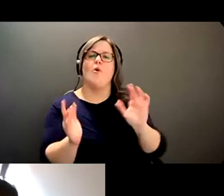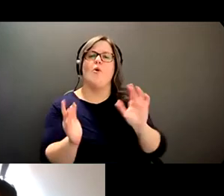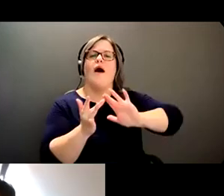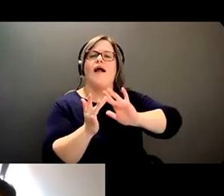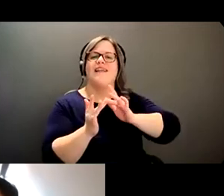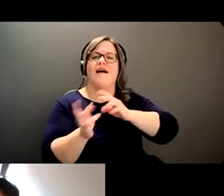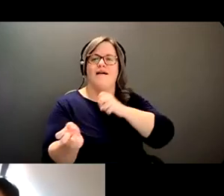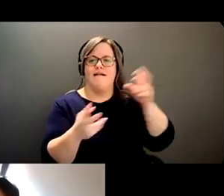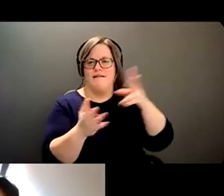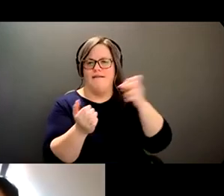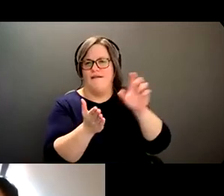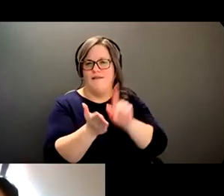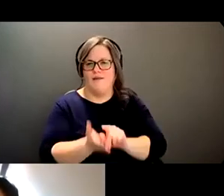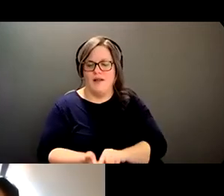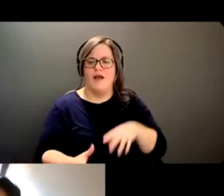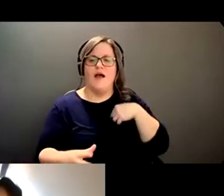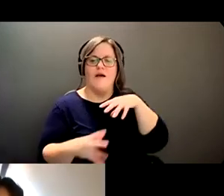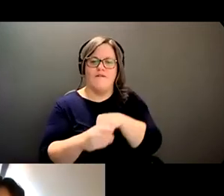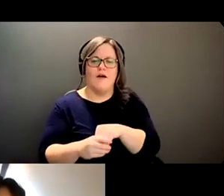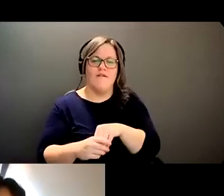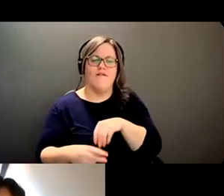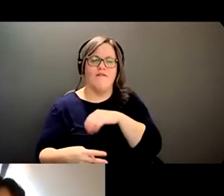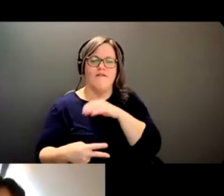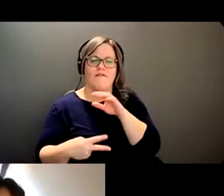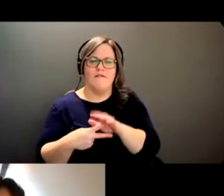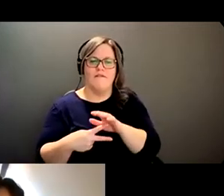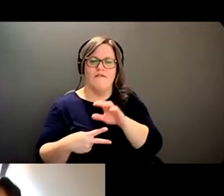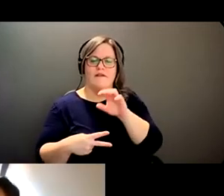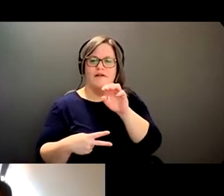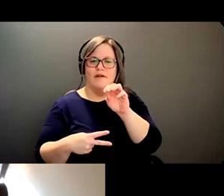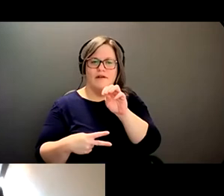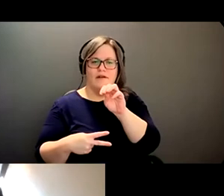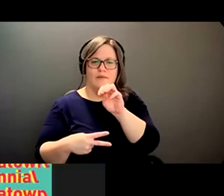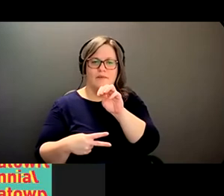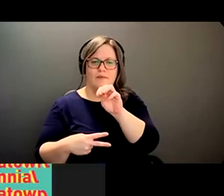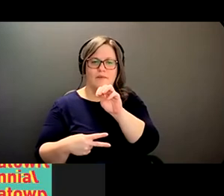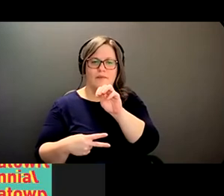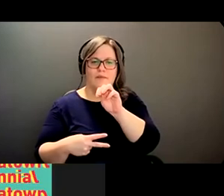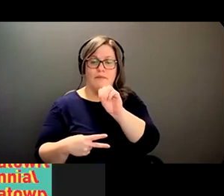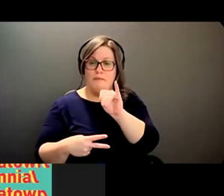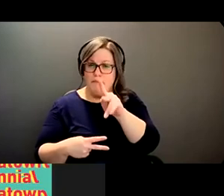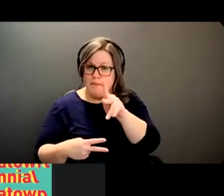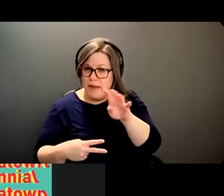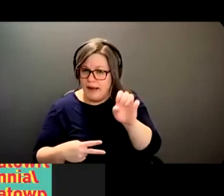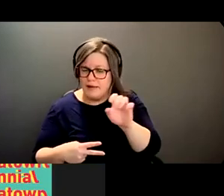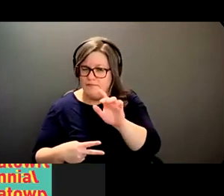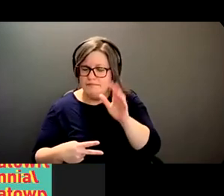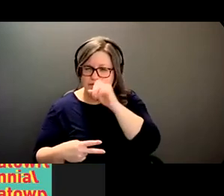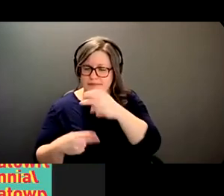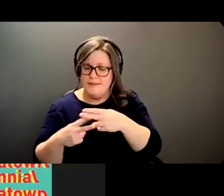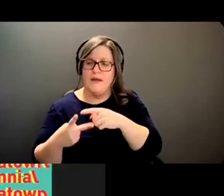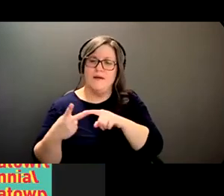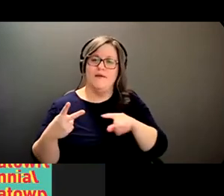two of my friends, Meg Walker and Georgia Hammond, that did the Long Walk Collective, where we